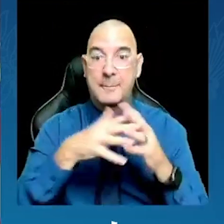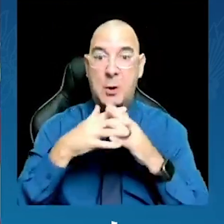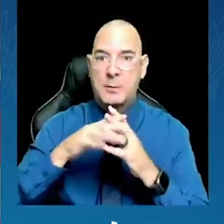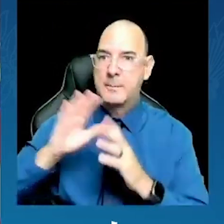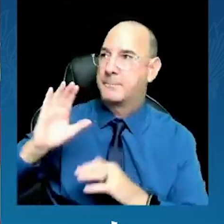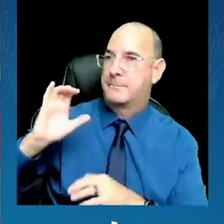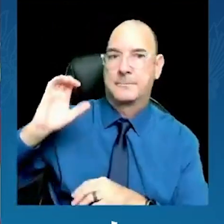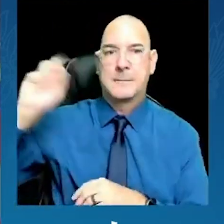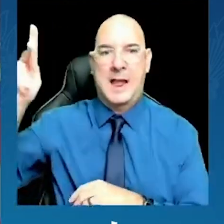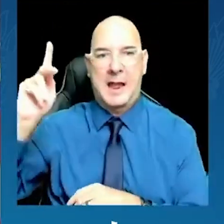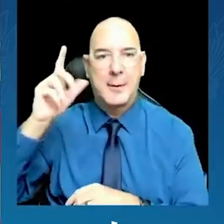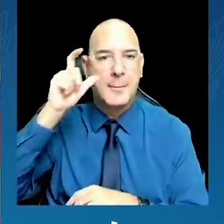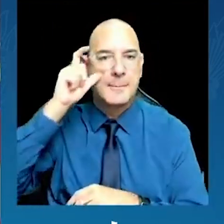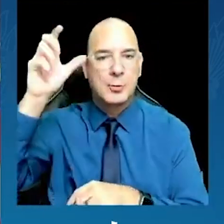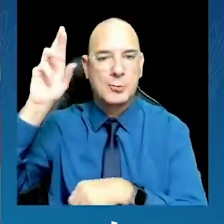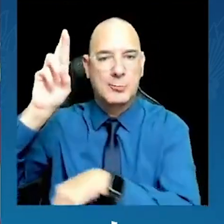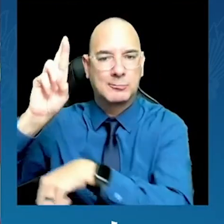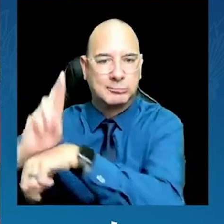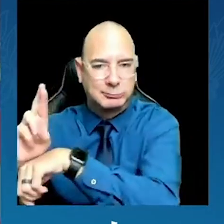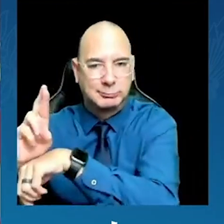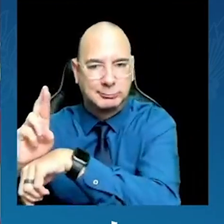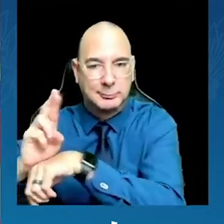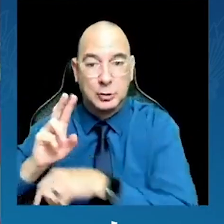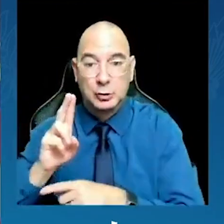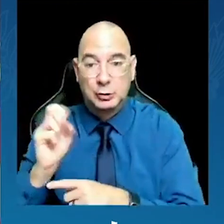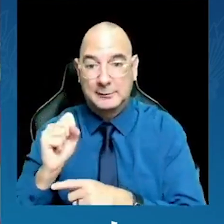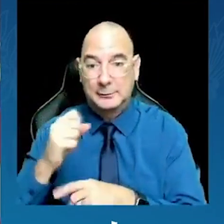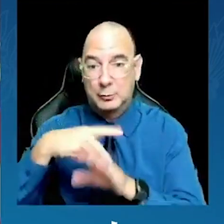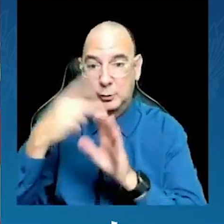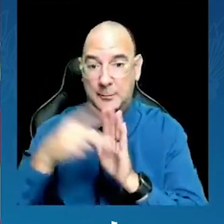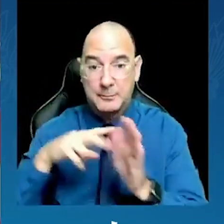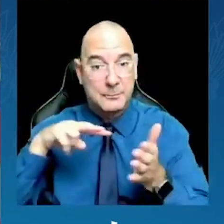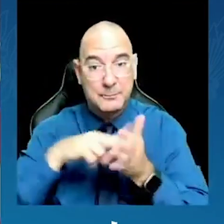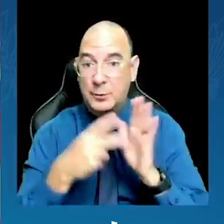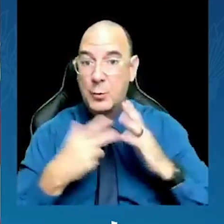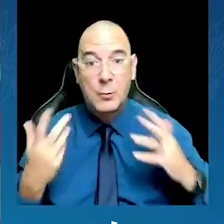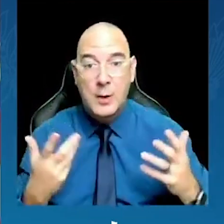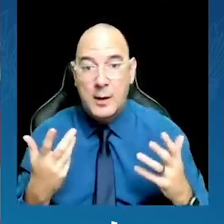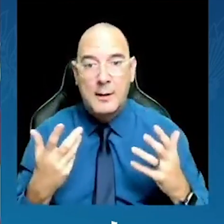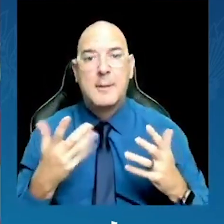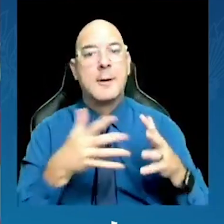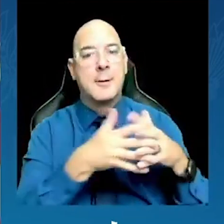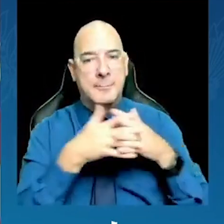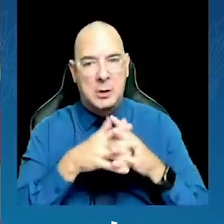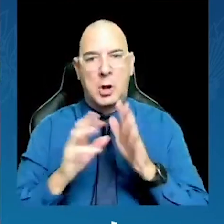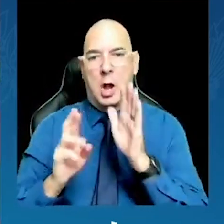program will return American astronauts to the lunar surface.